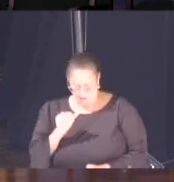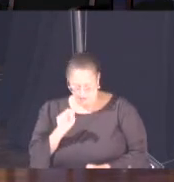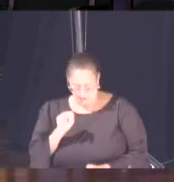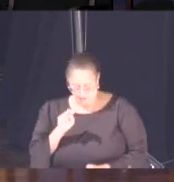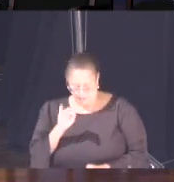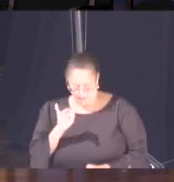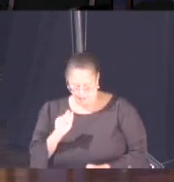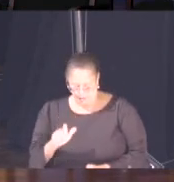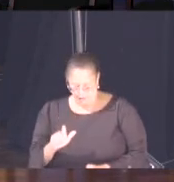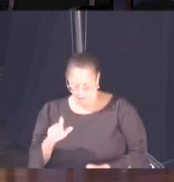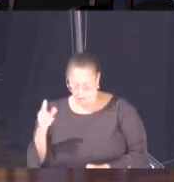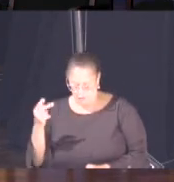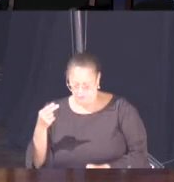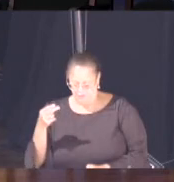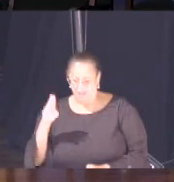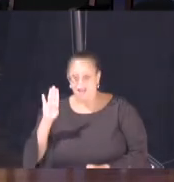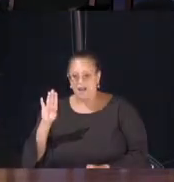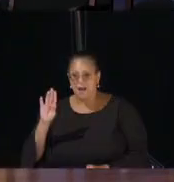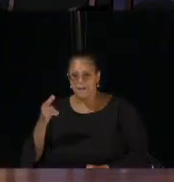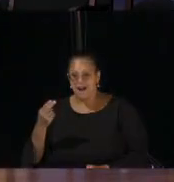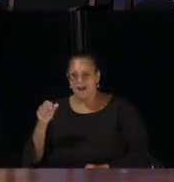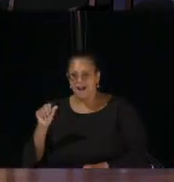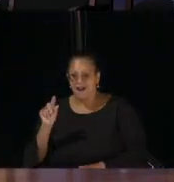Daniel Hussein Badi.